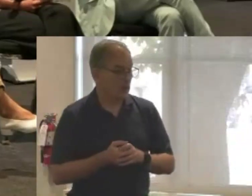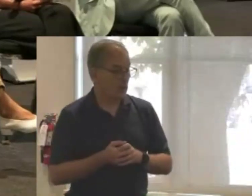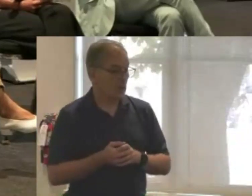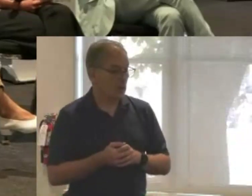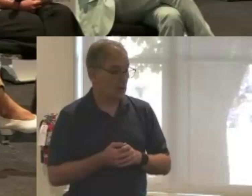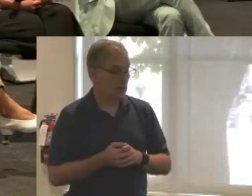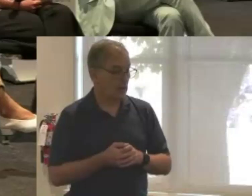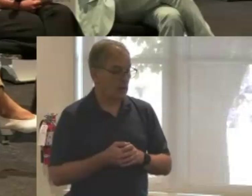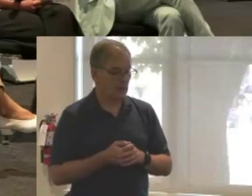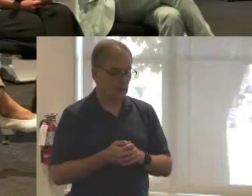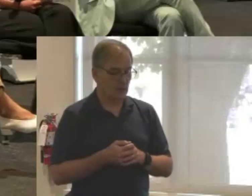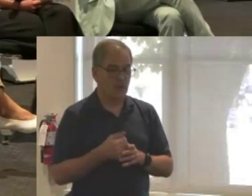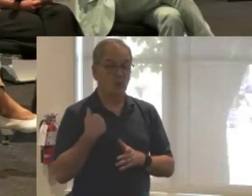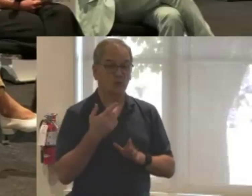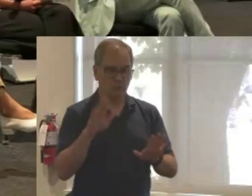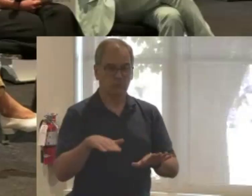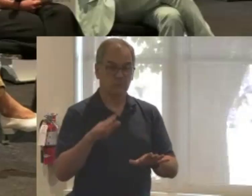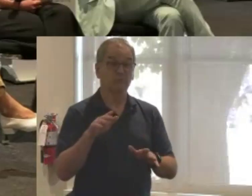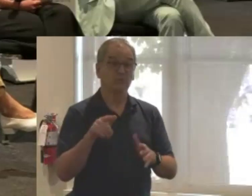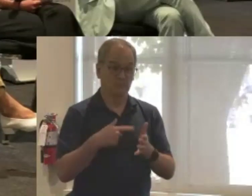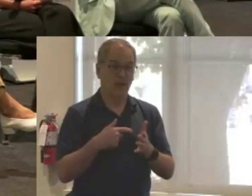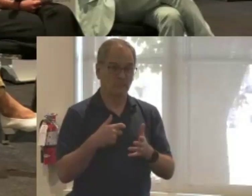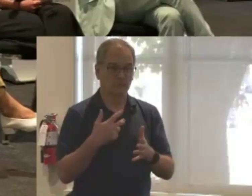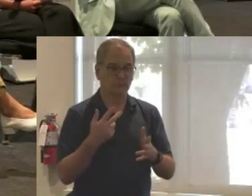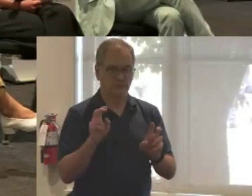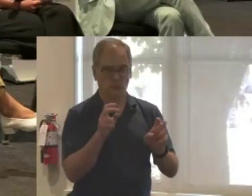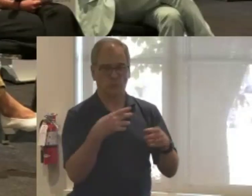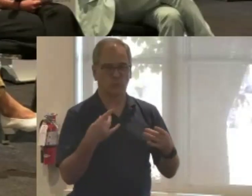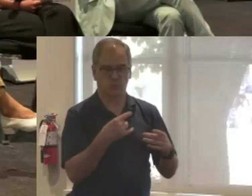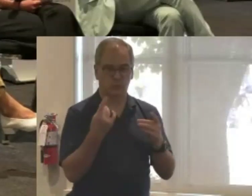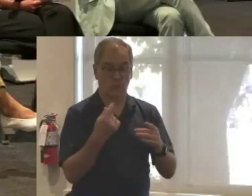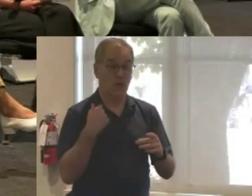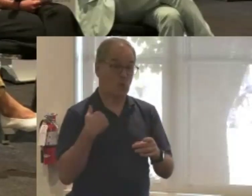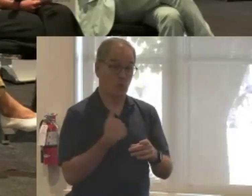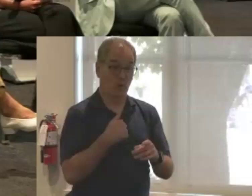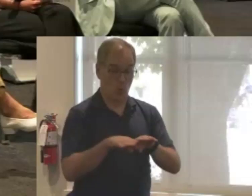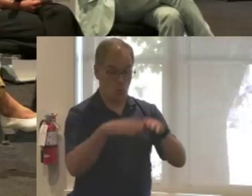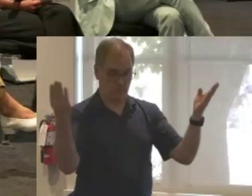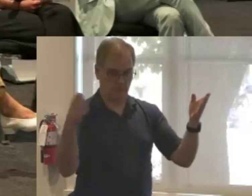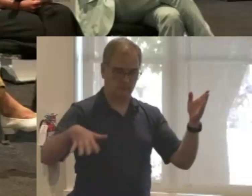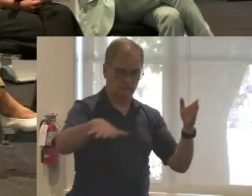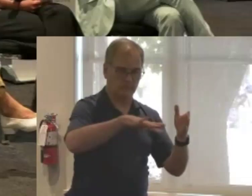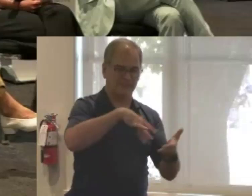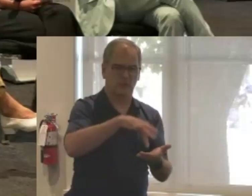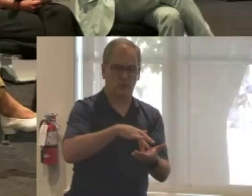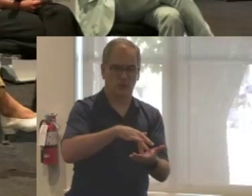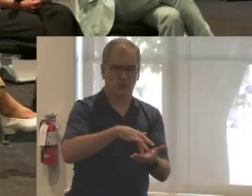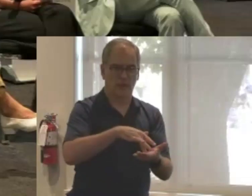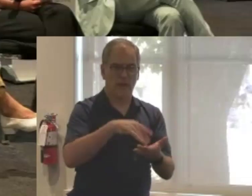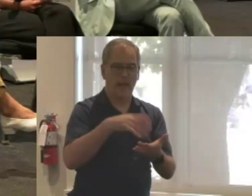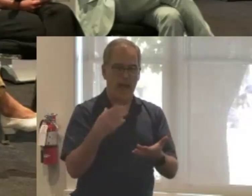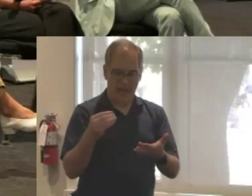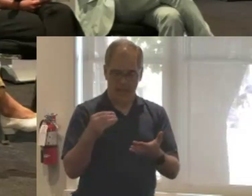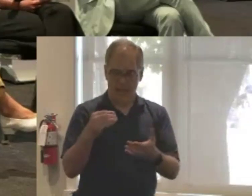open community center and we also deal with really diverse demographic. I think one thing